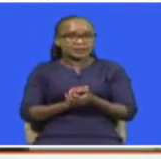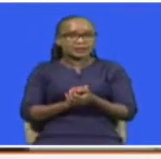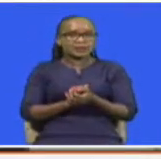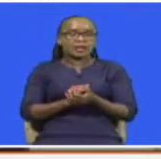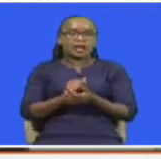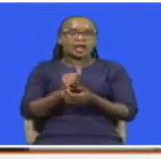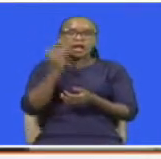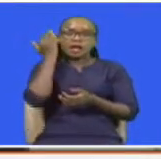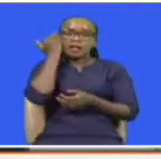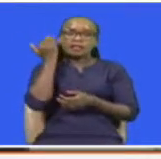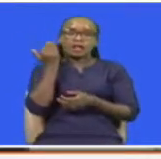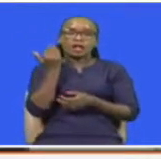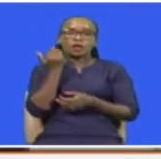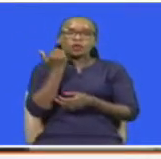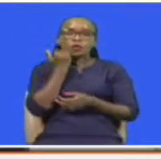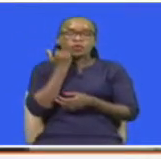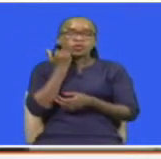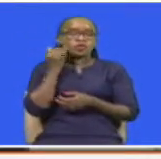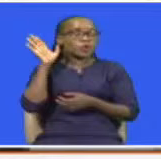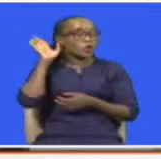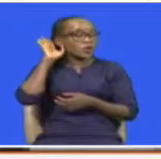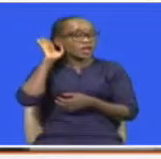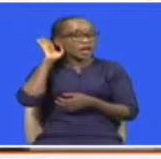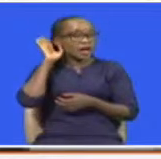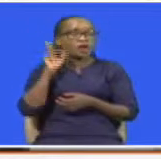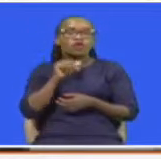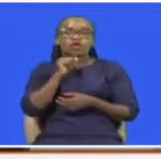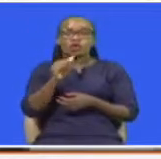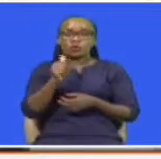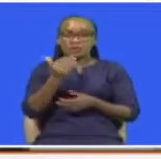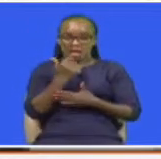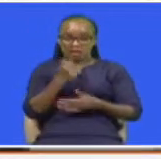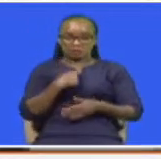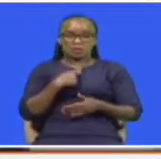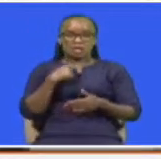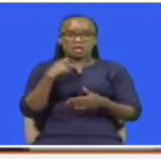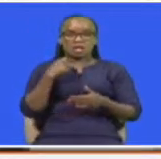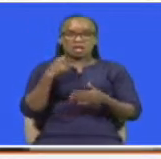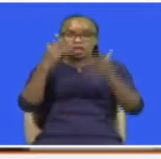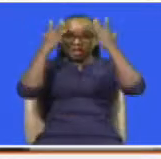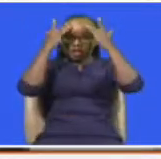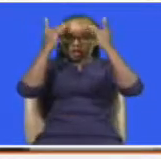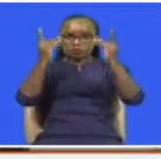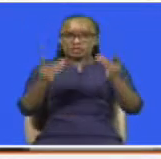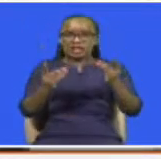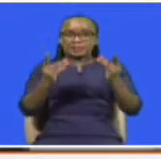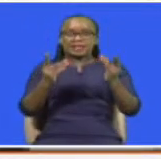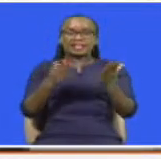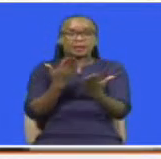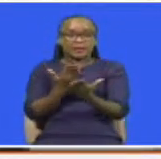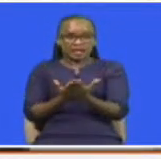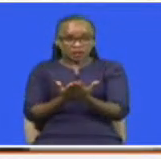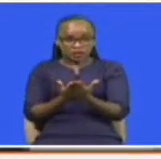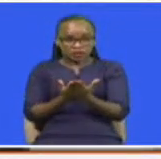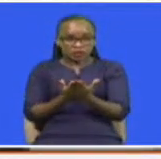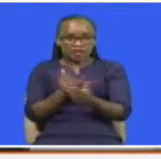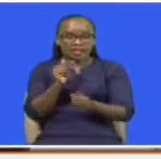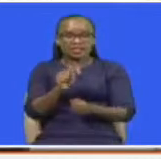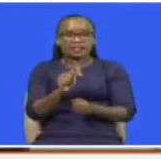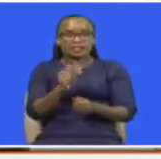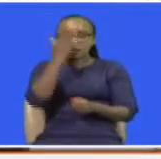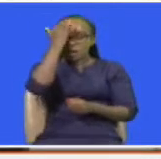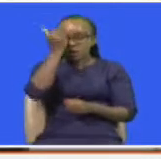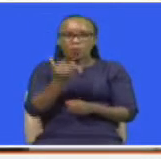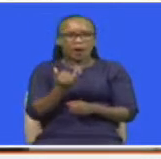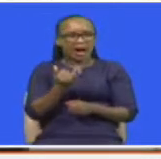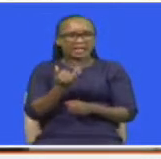have to hear evidence. So please do not ask me to determine the petition in this interlocutory, because I